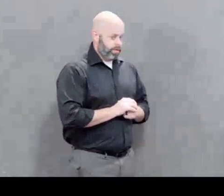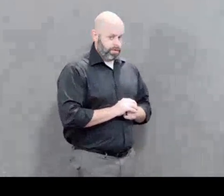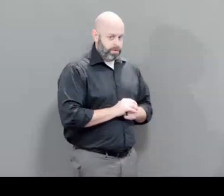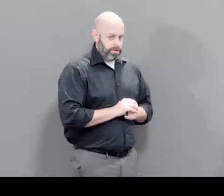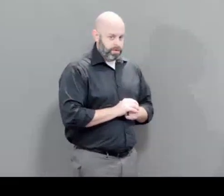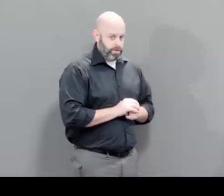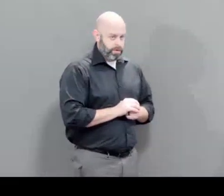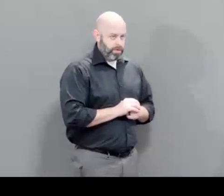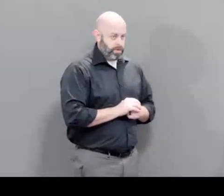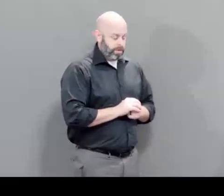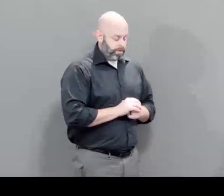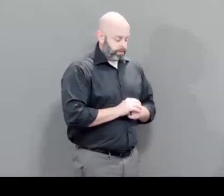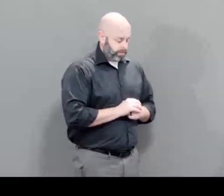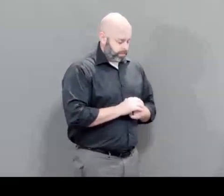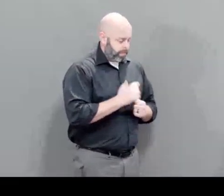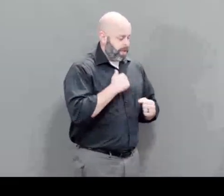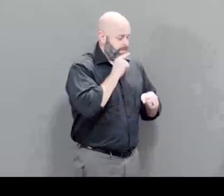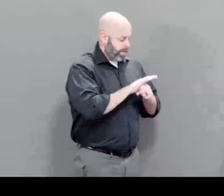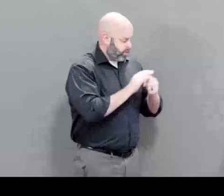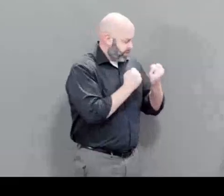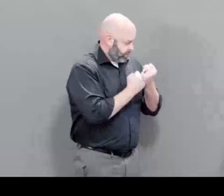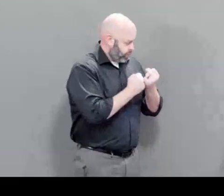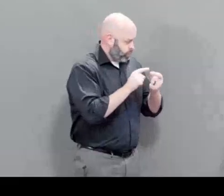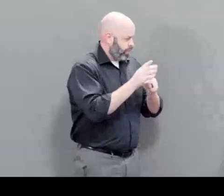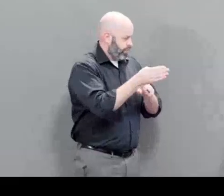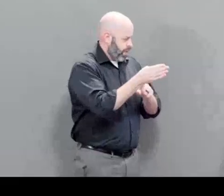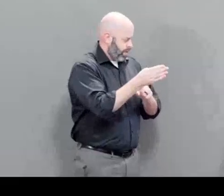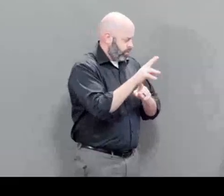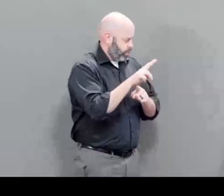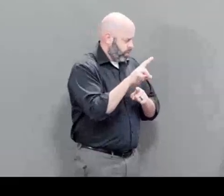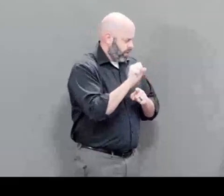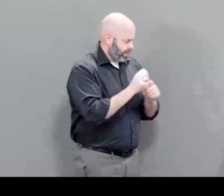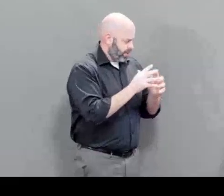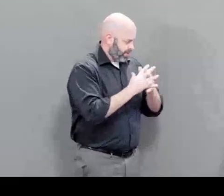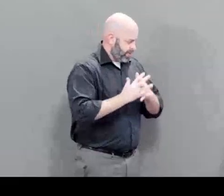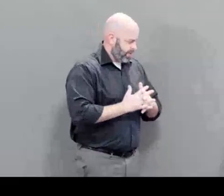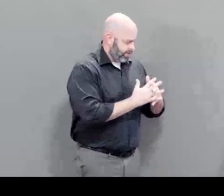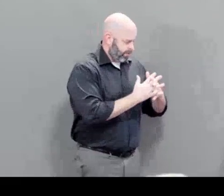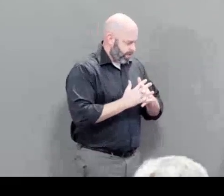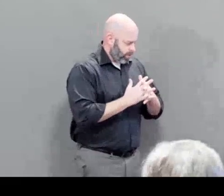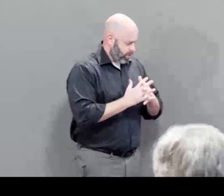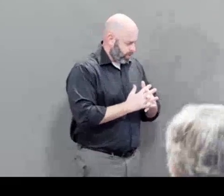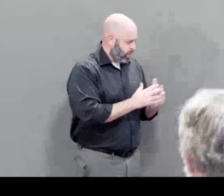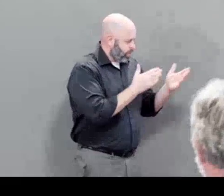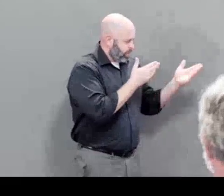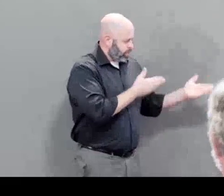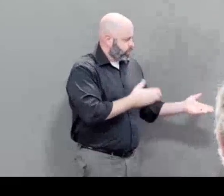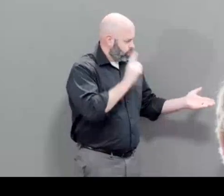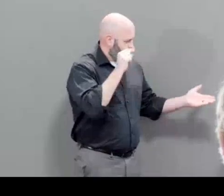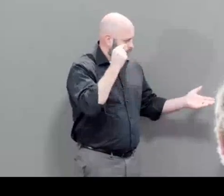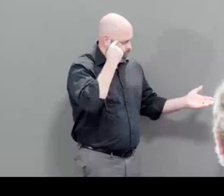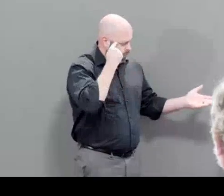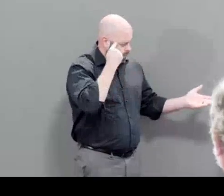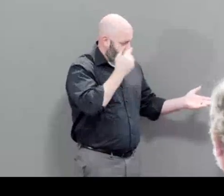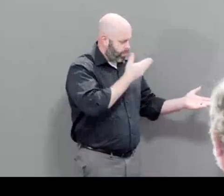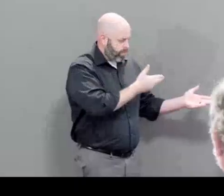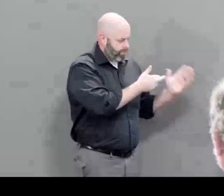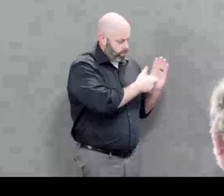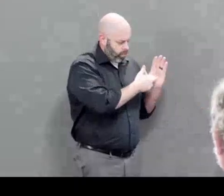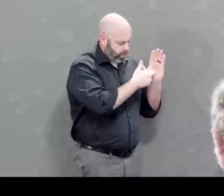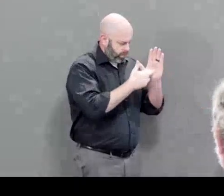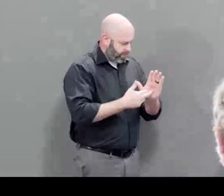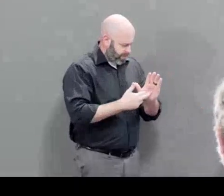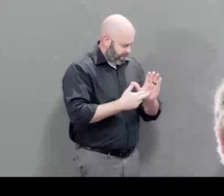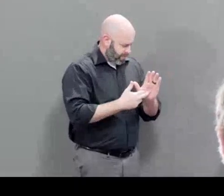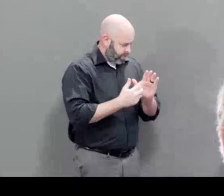Face the flag, please. I pledge allegiance to the flag of the United States of America and to the